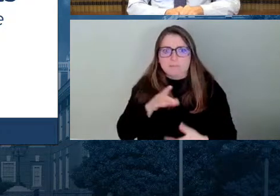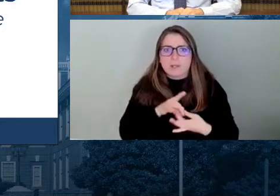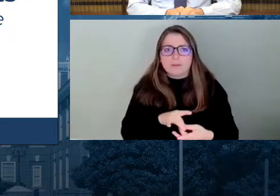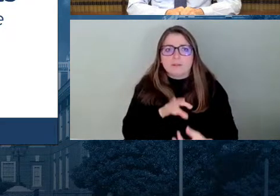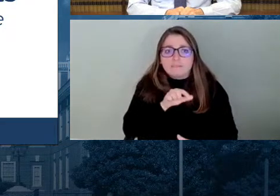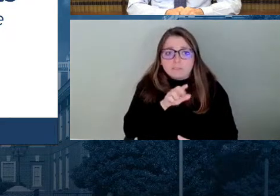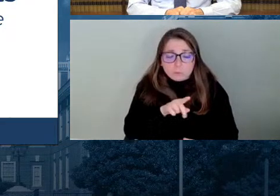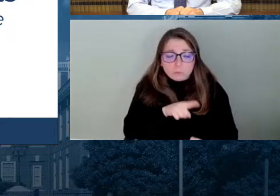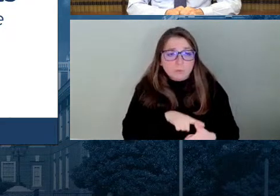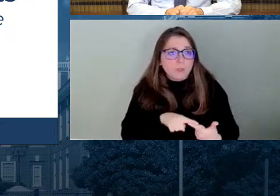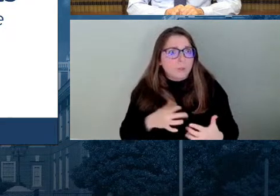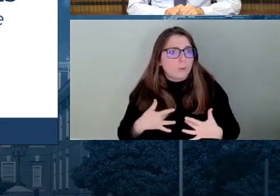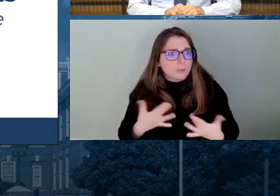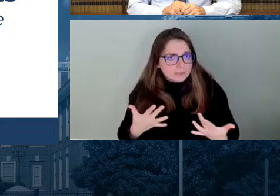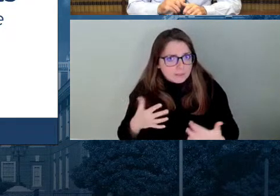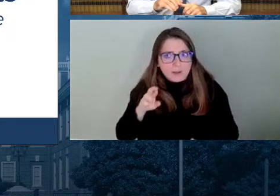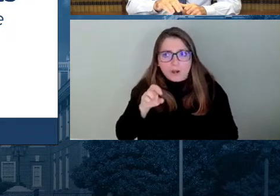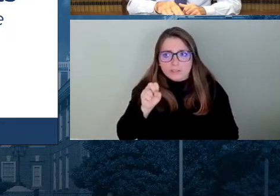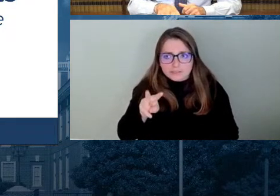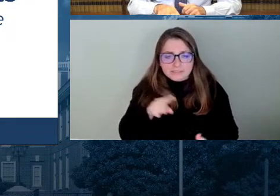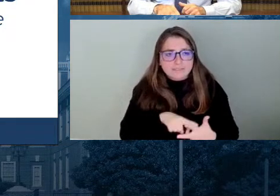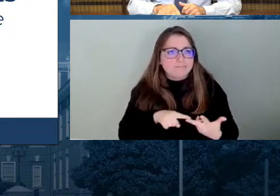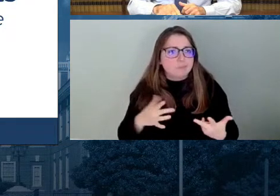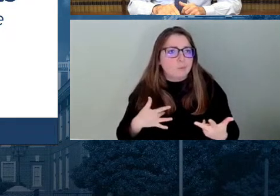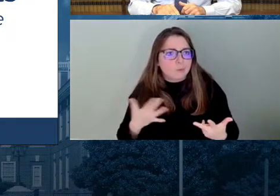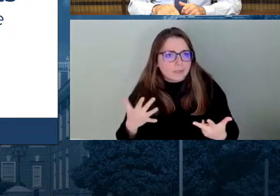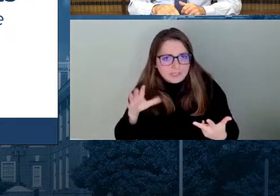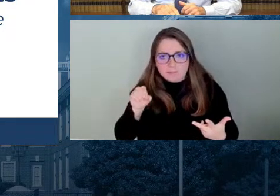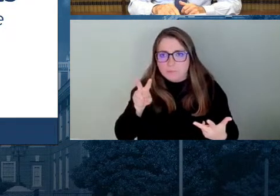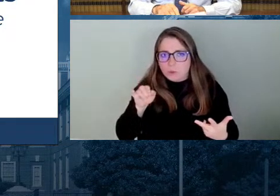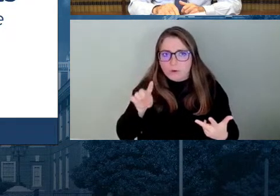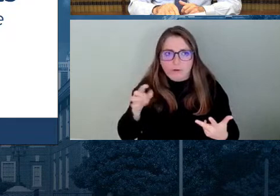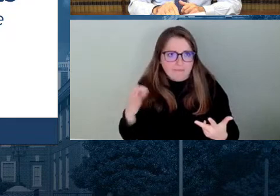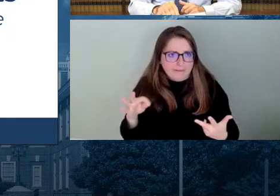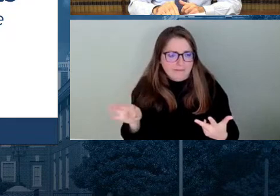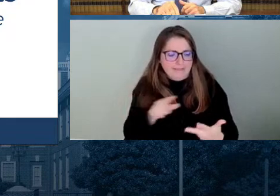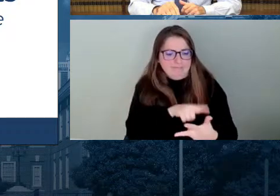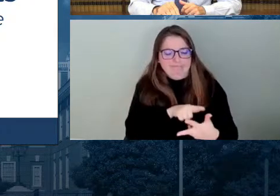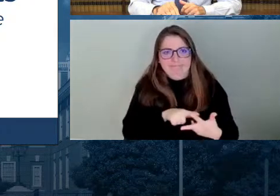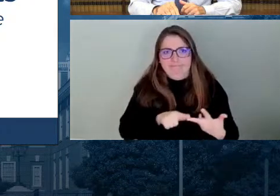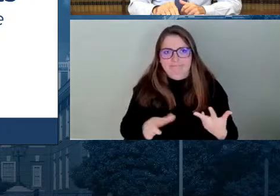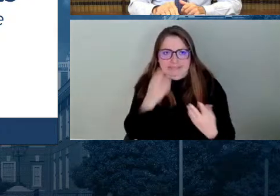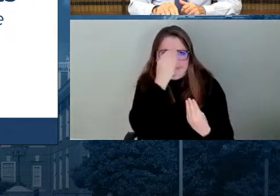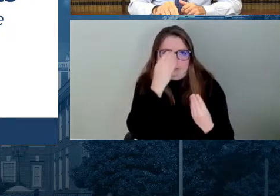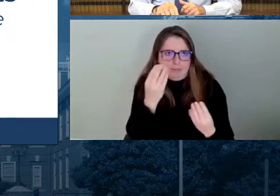the RSV virus, and to provide just messaging around